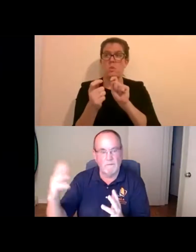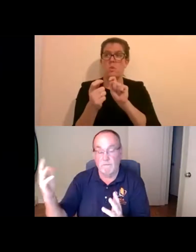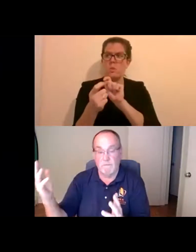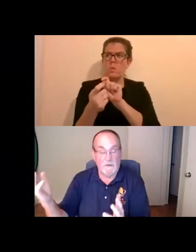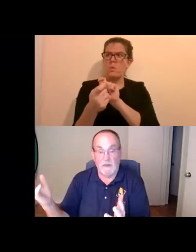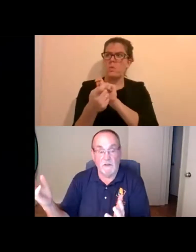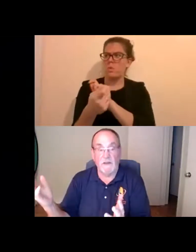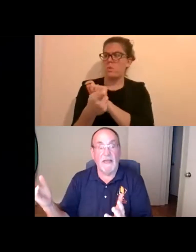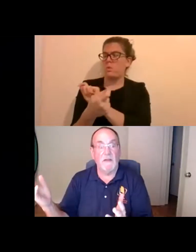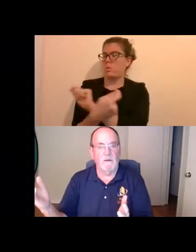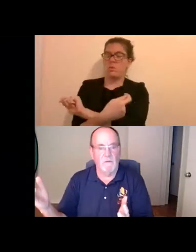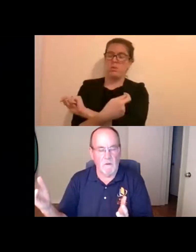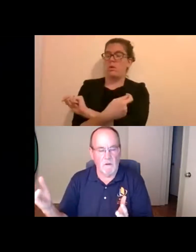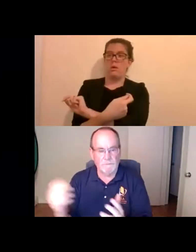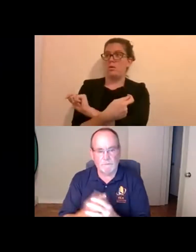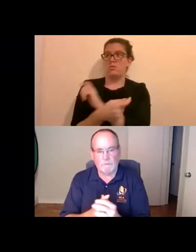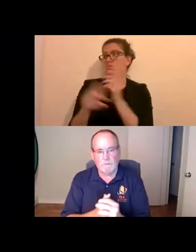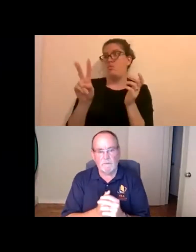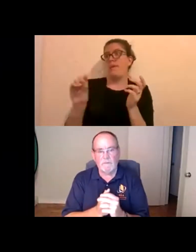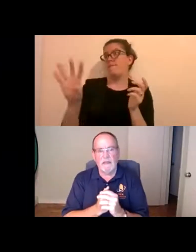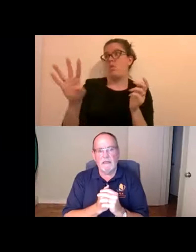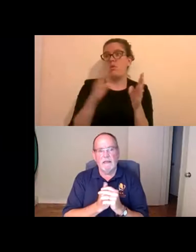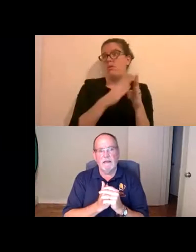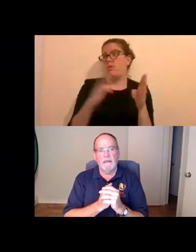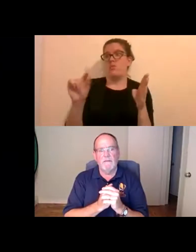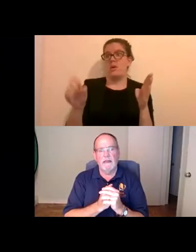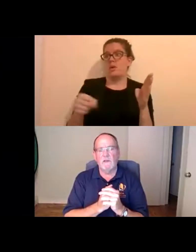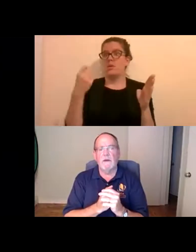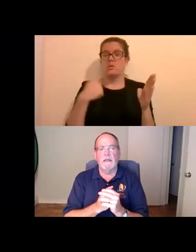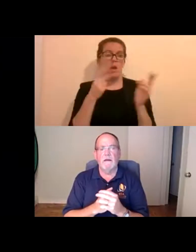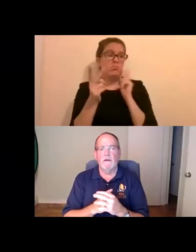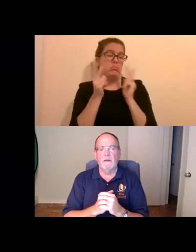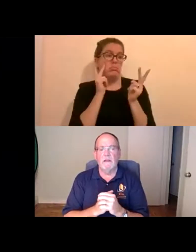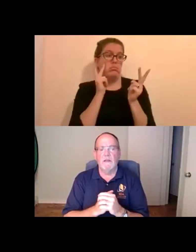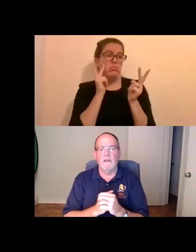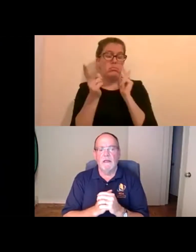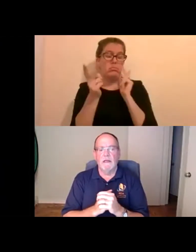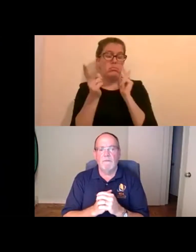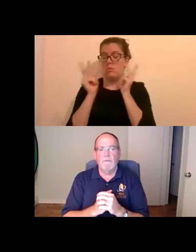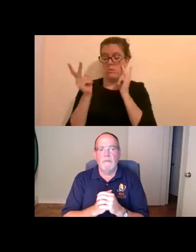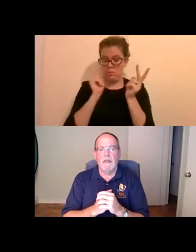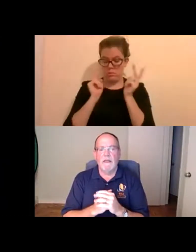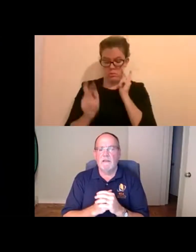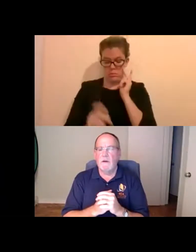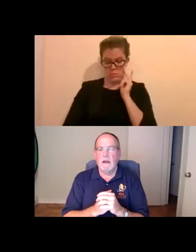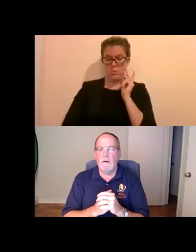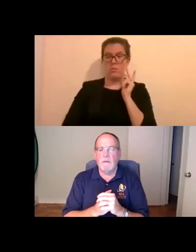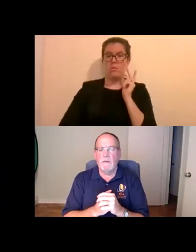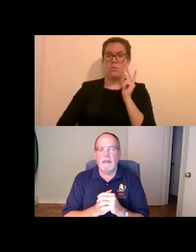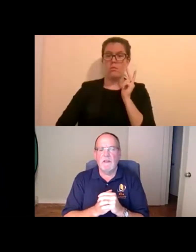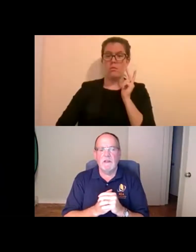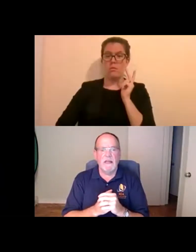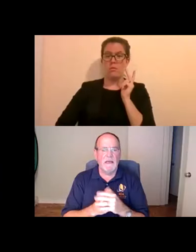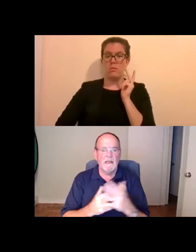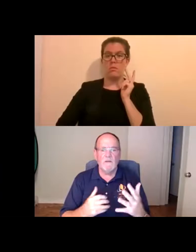1984 and say 2004, in that 20 years. Um, and so